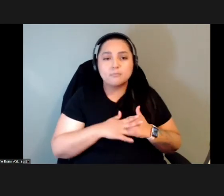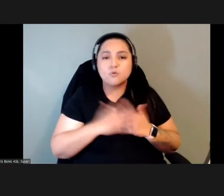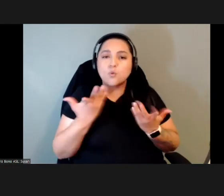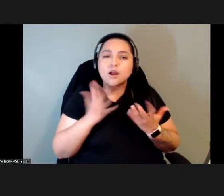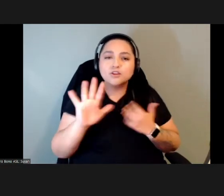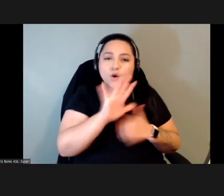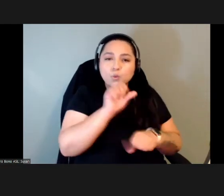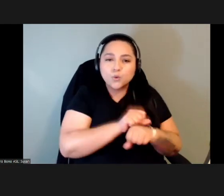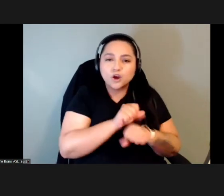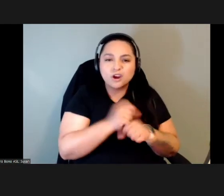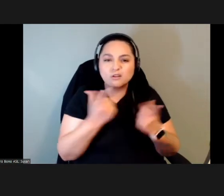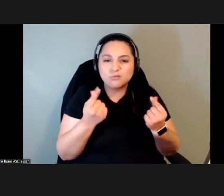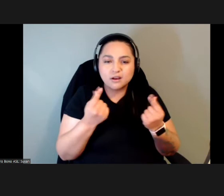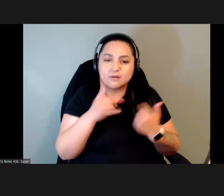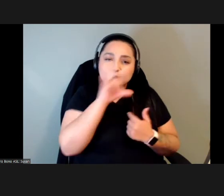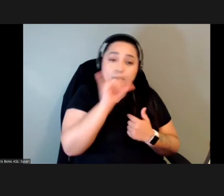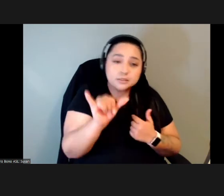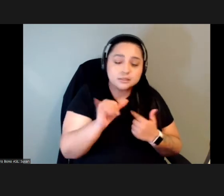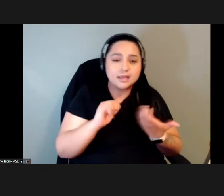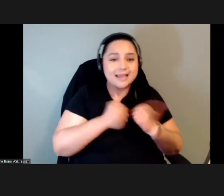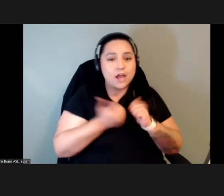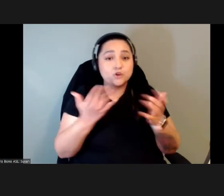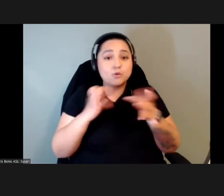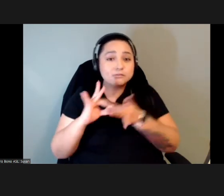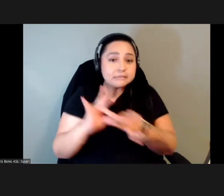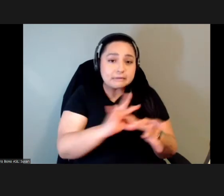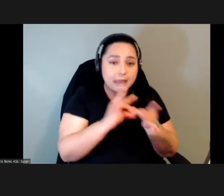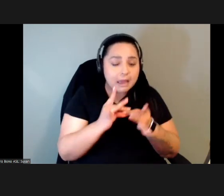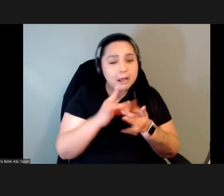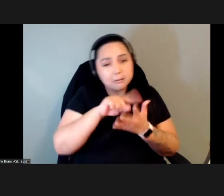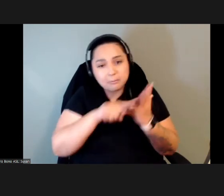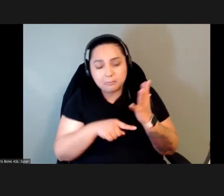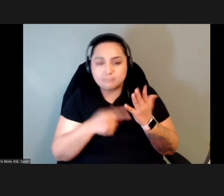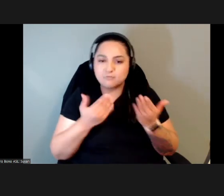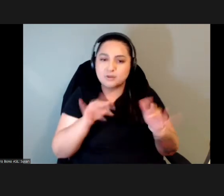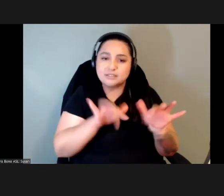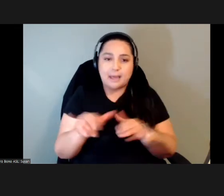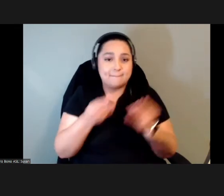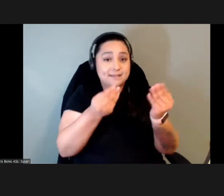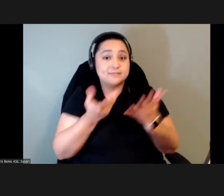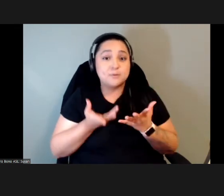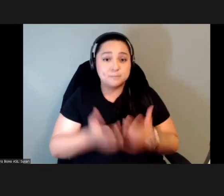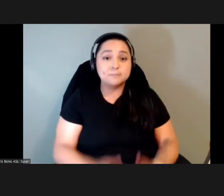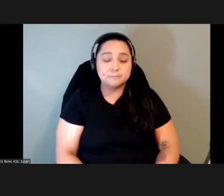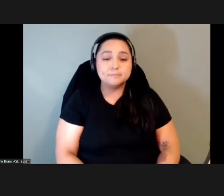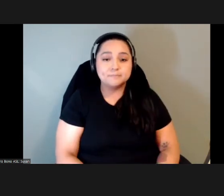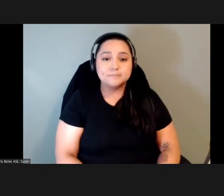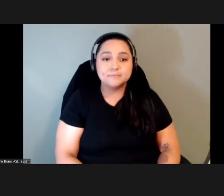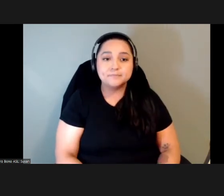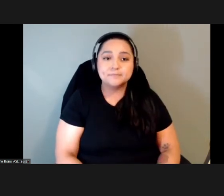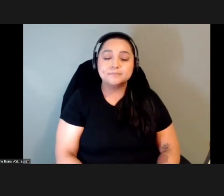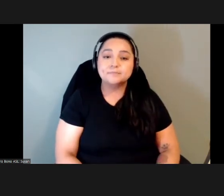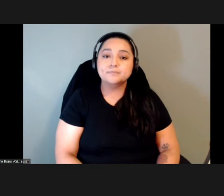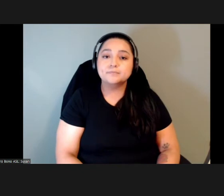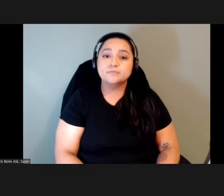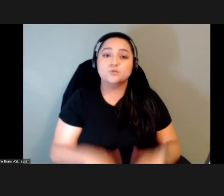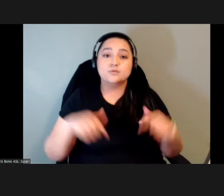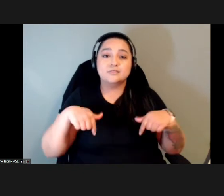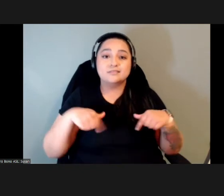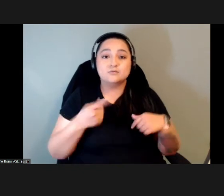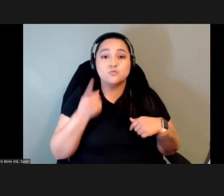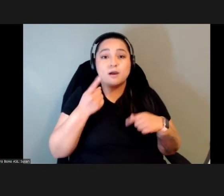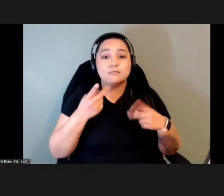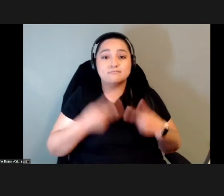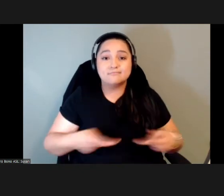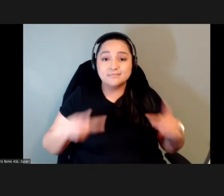other? Let us know. This is one place where you can make connections and